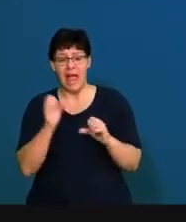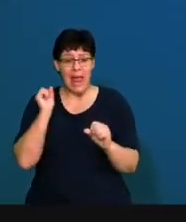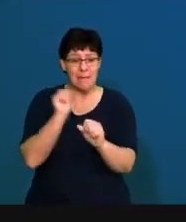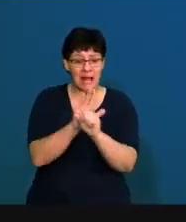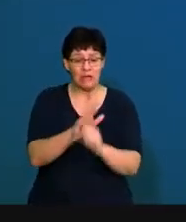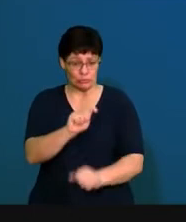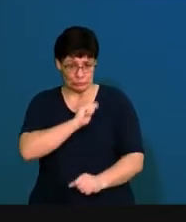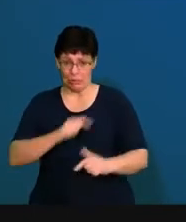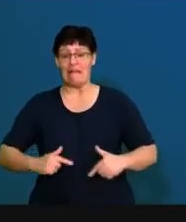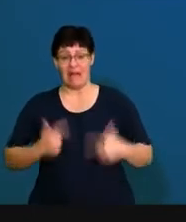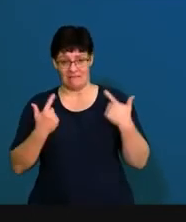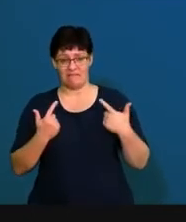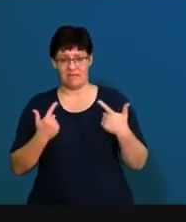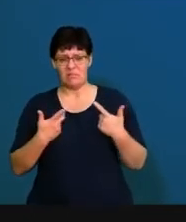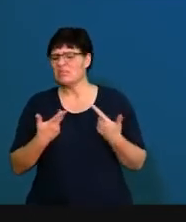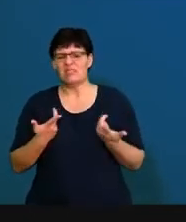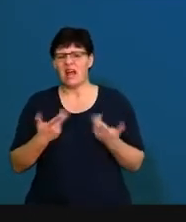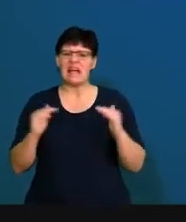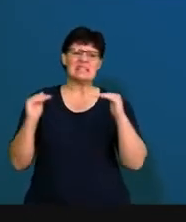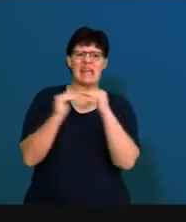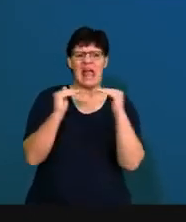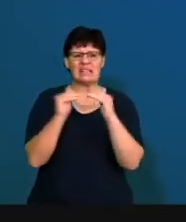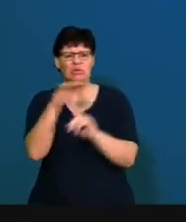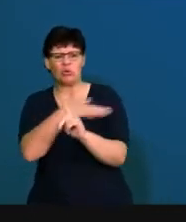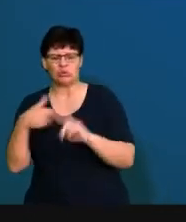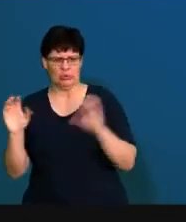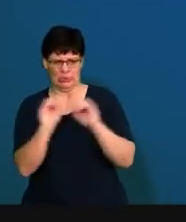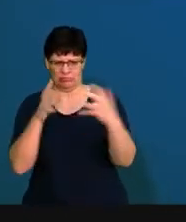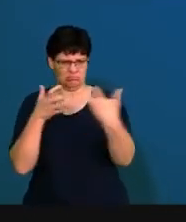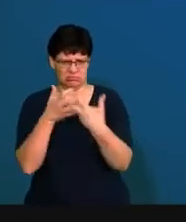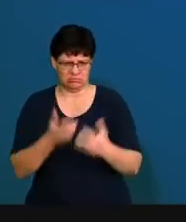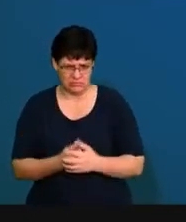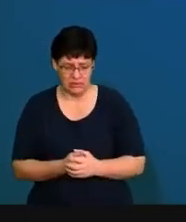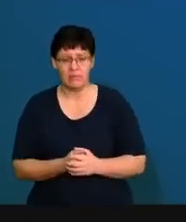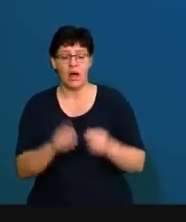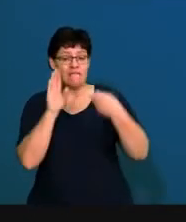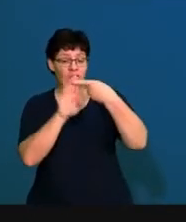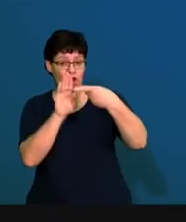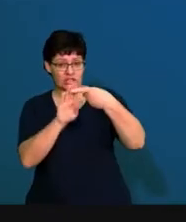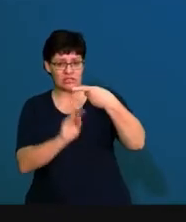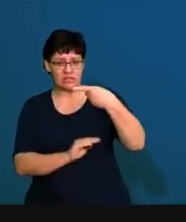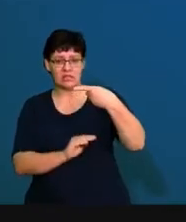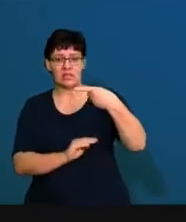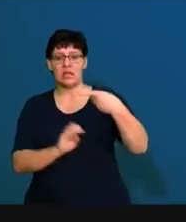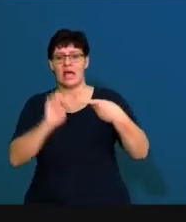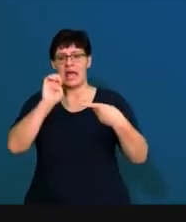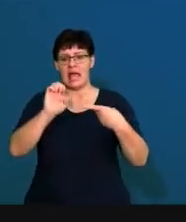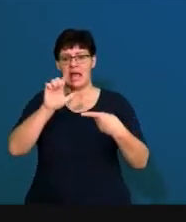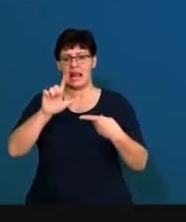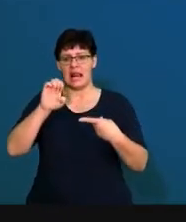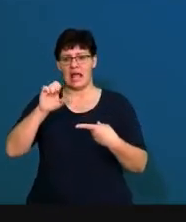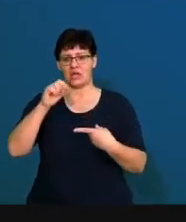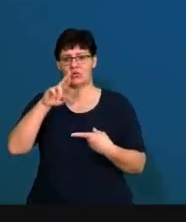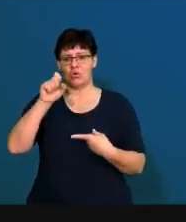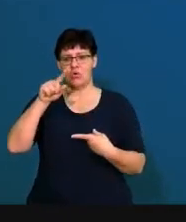life applications, okay? And this has nothing to do with the standard conditions. So the first one is actually based on the electrolysis